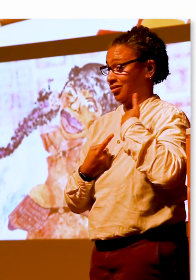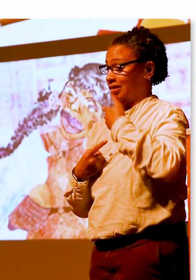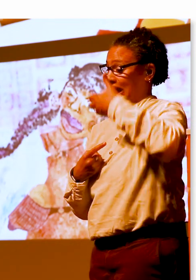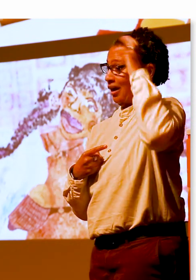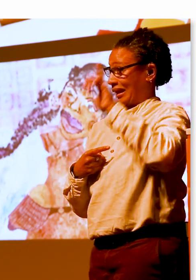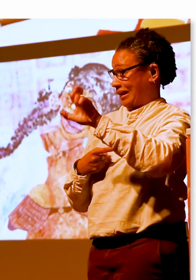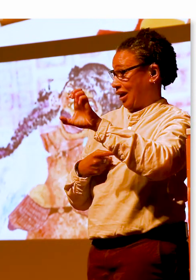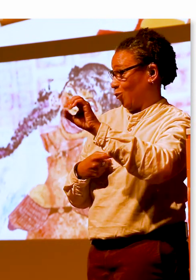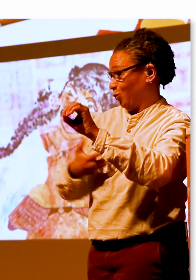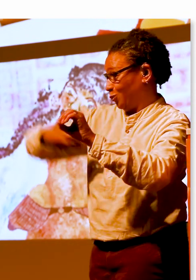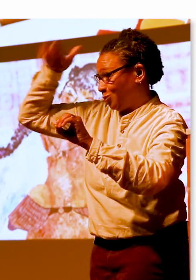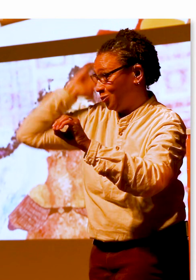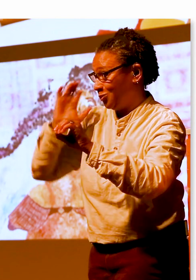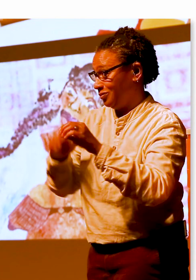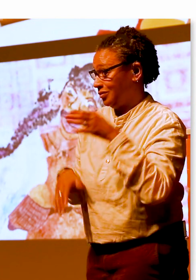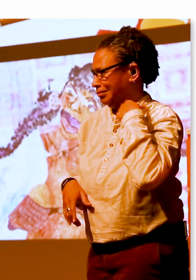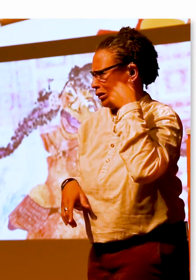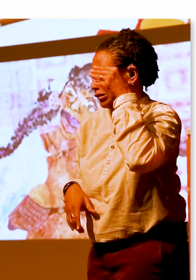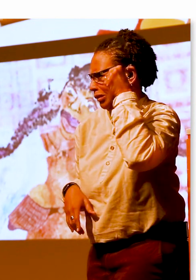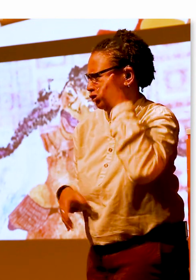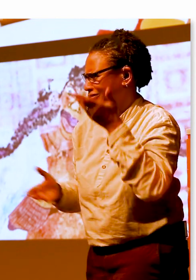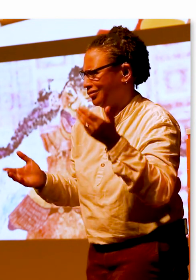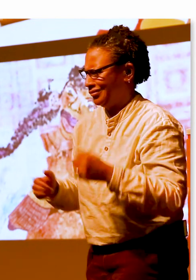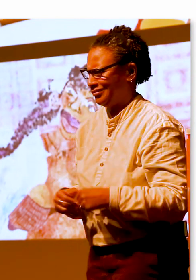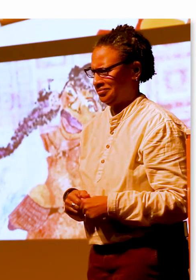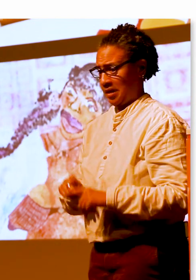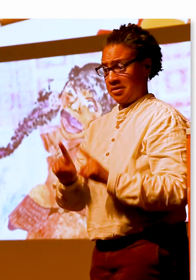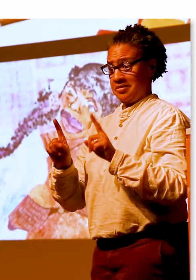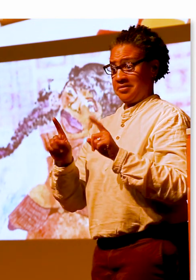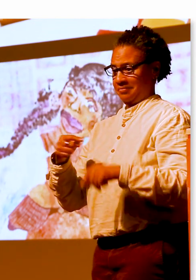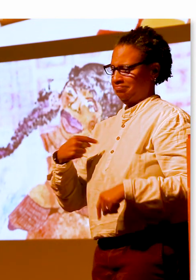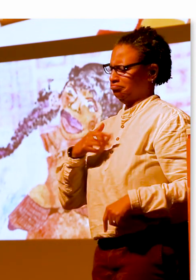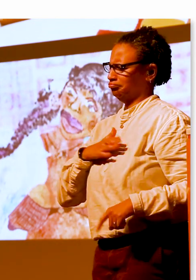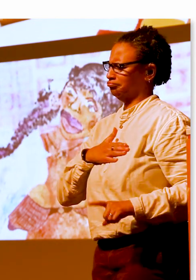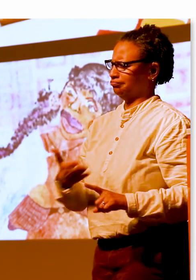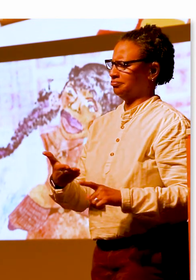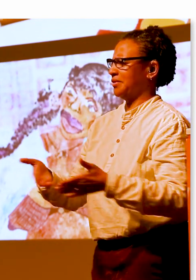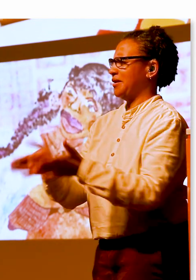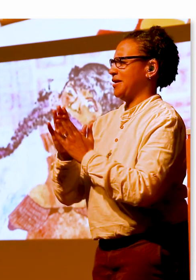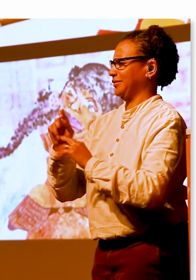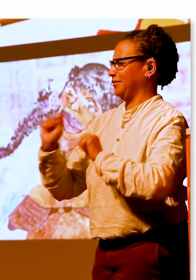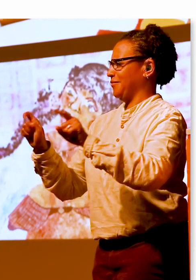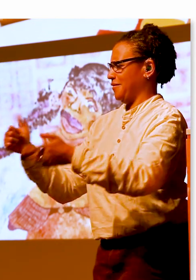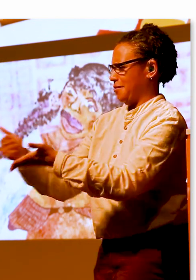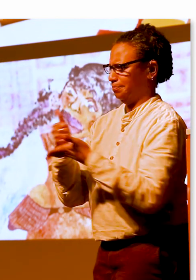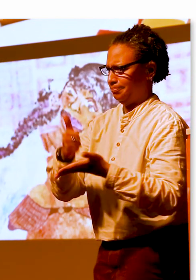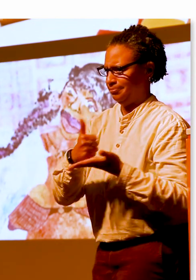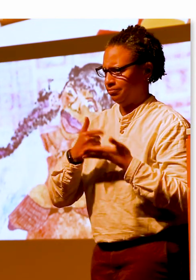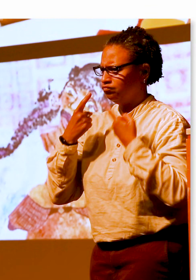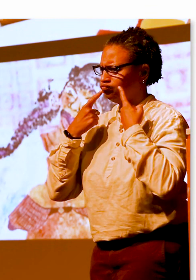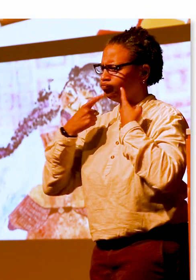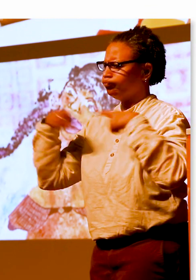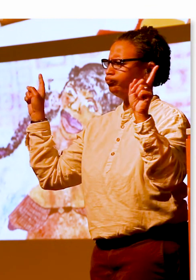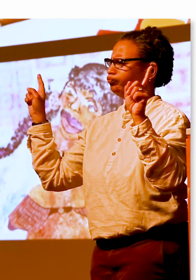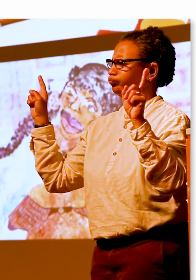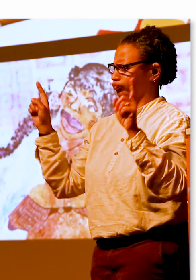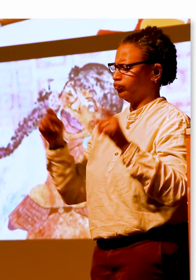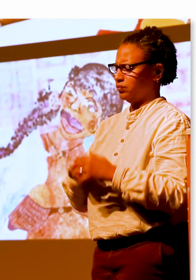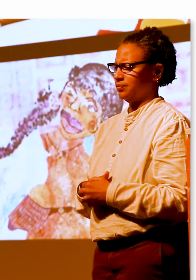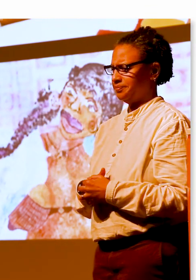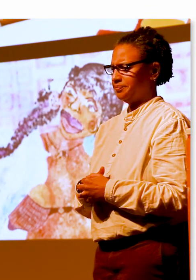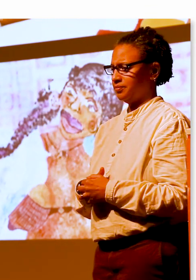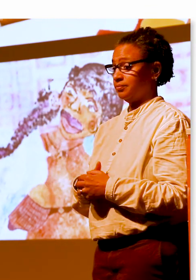asked for help that still exist and have had any success. And so This blog